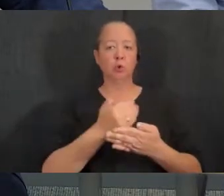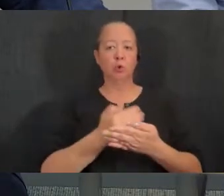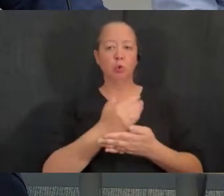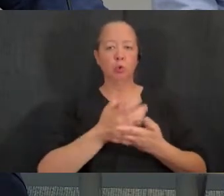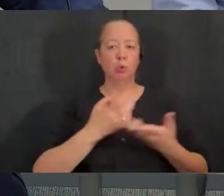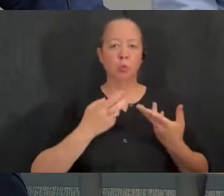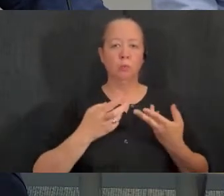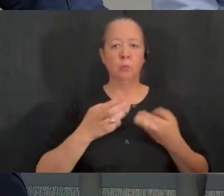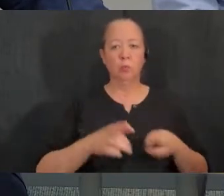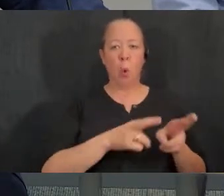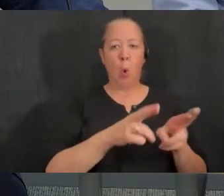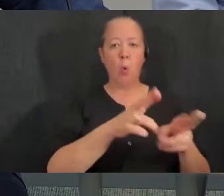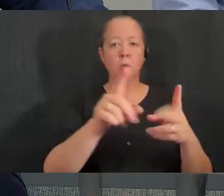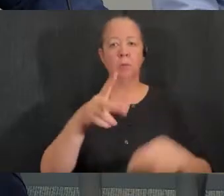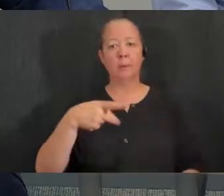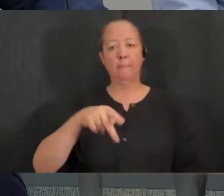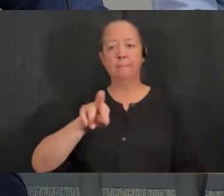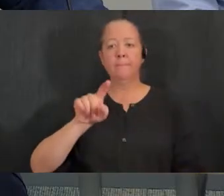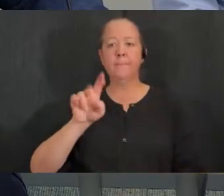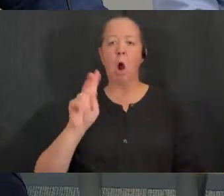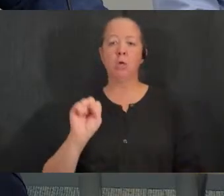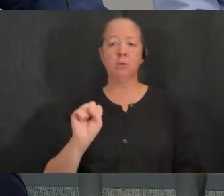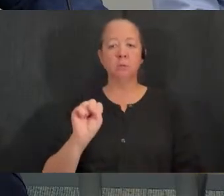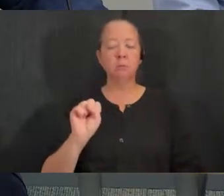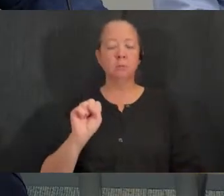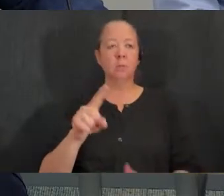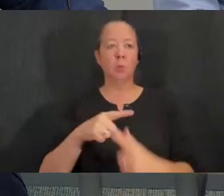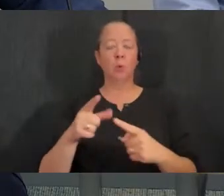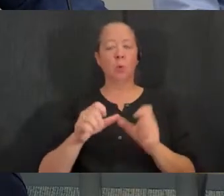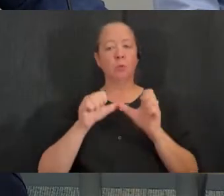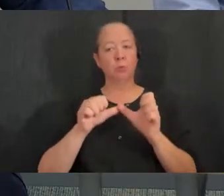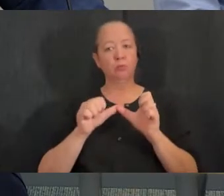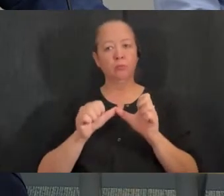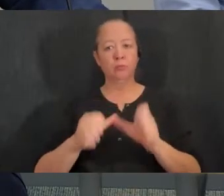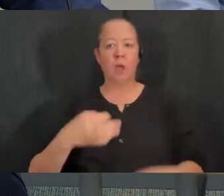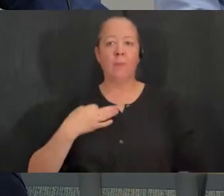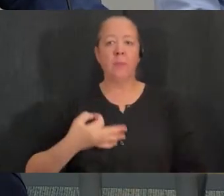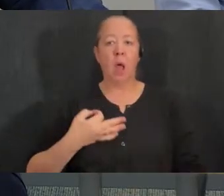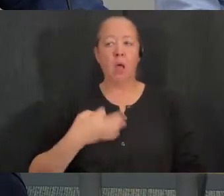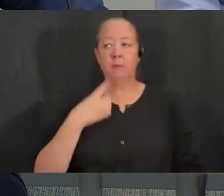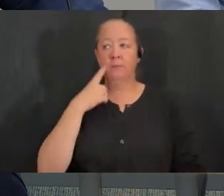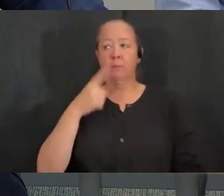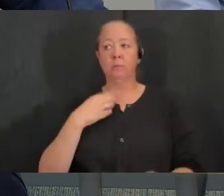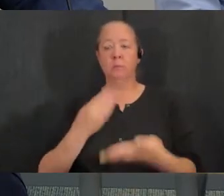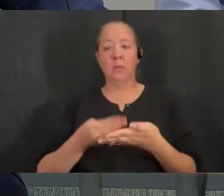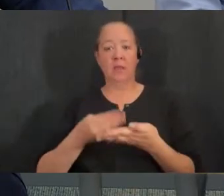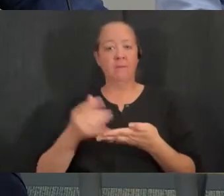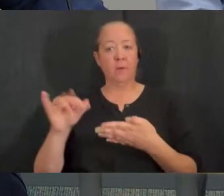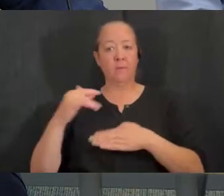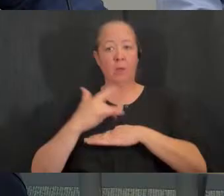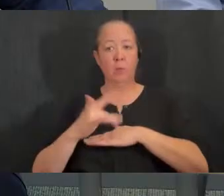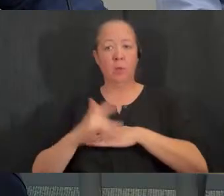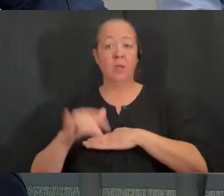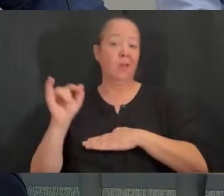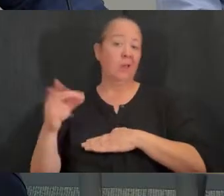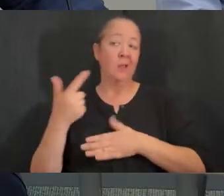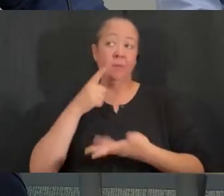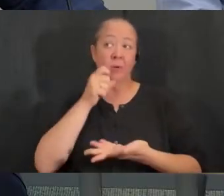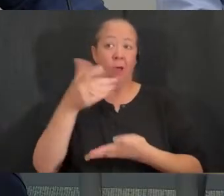cetera. So we're going to continue to apply for the funds as long as they're available. If they're not available, then we can't apply for